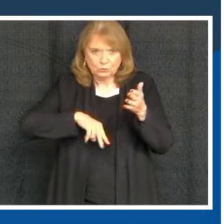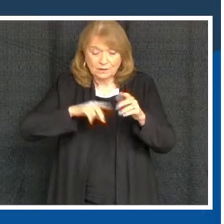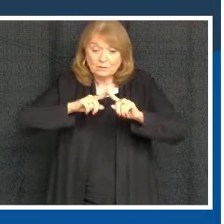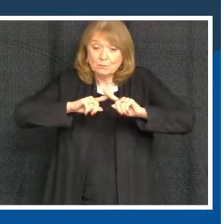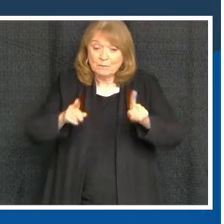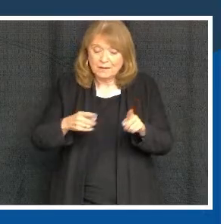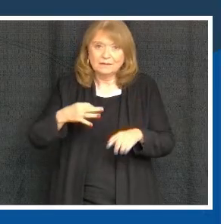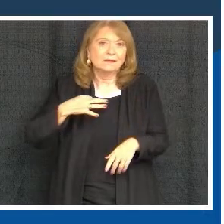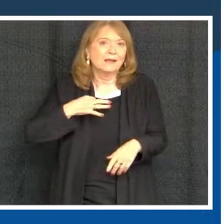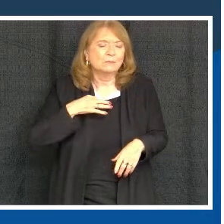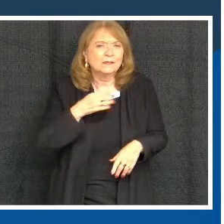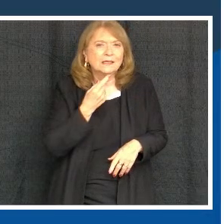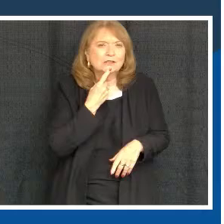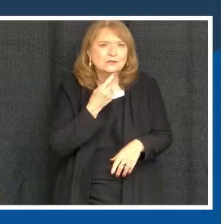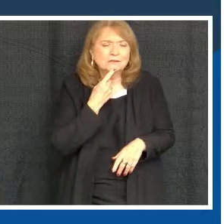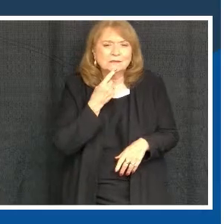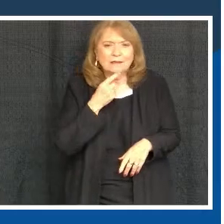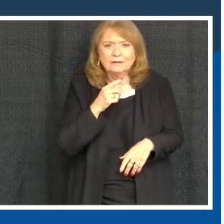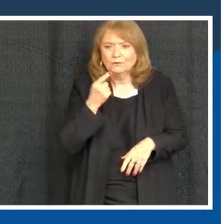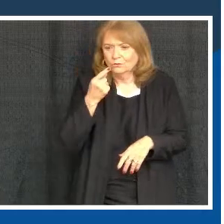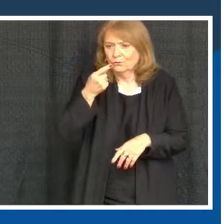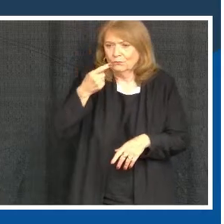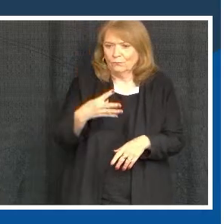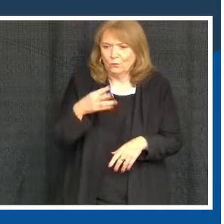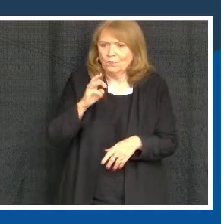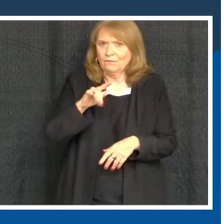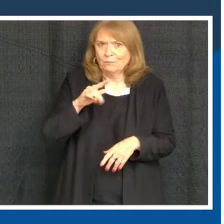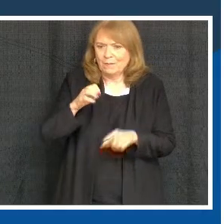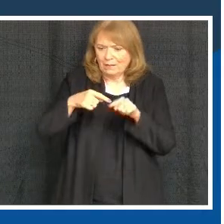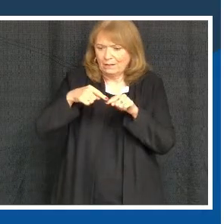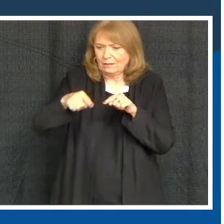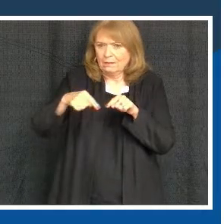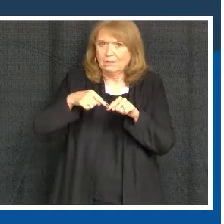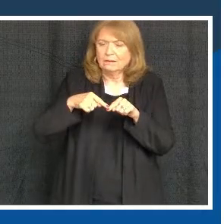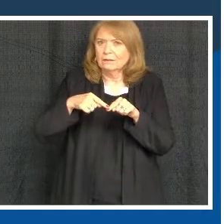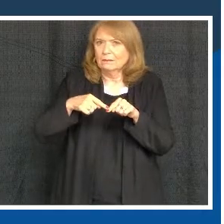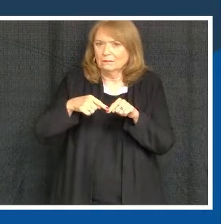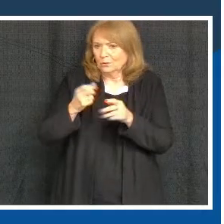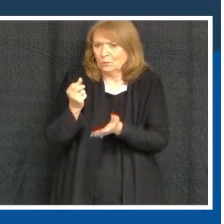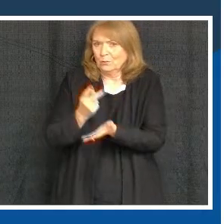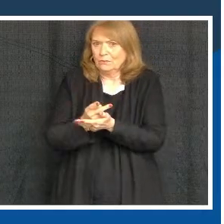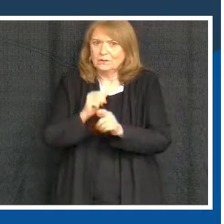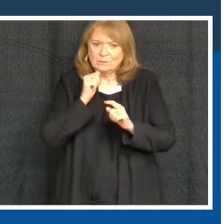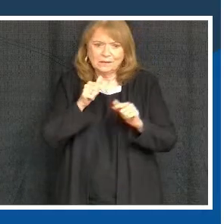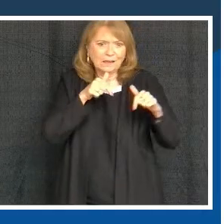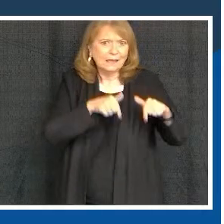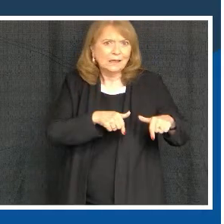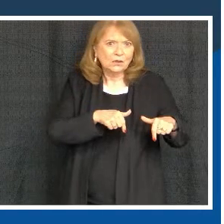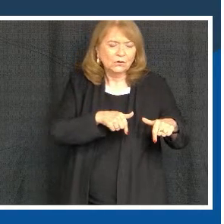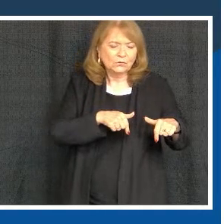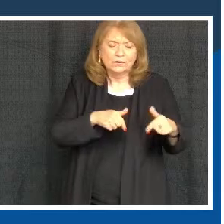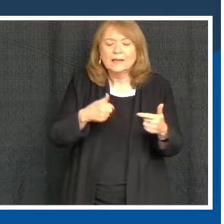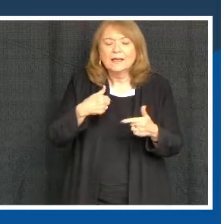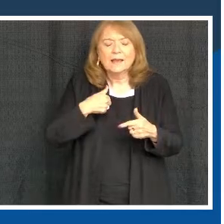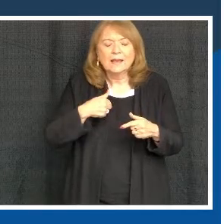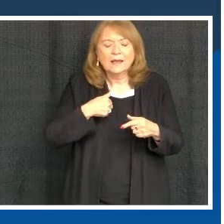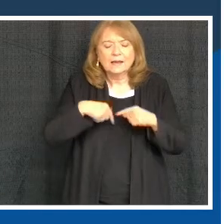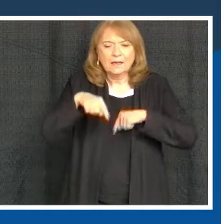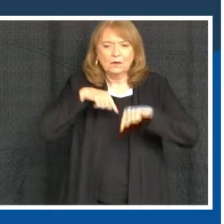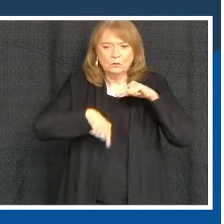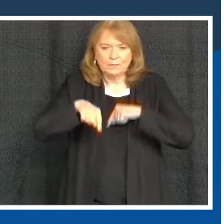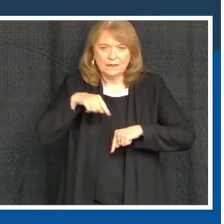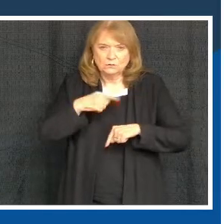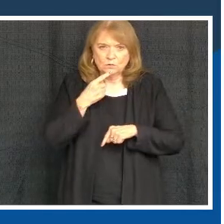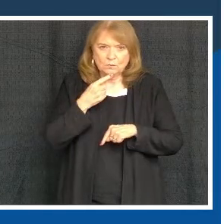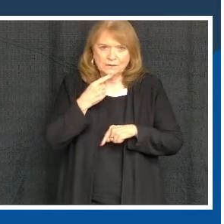applicant's statement was, just a quarter mile away, the way the crow flies, you approved it, but not on this site. And I go back to the statement we had